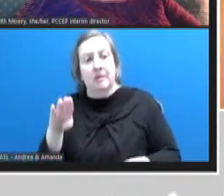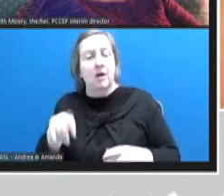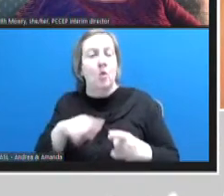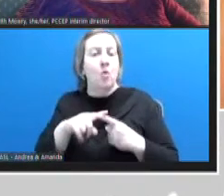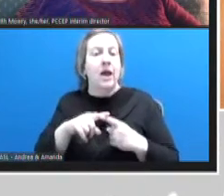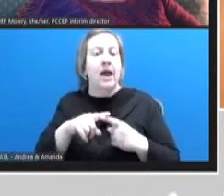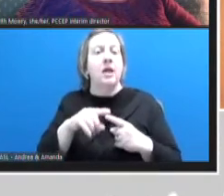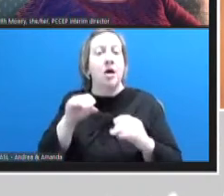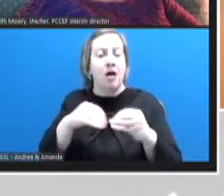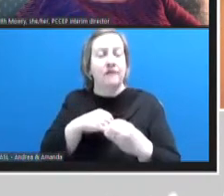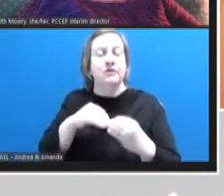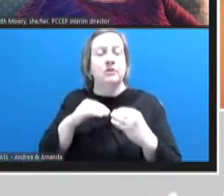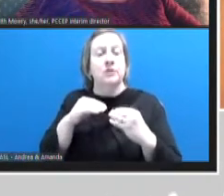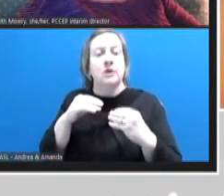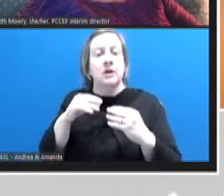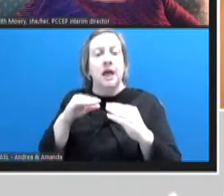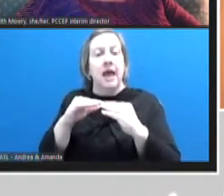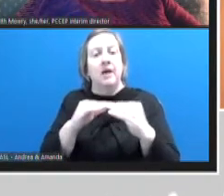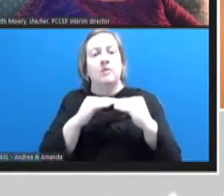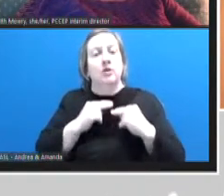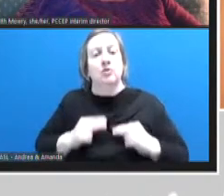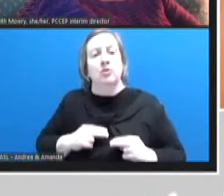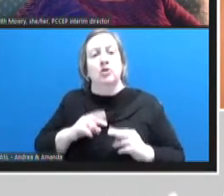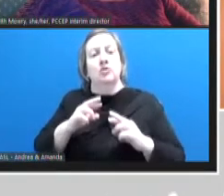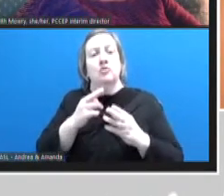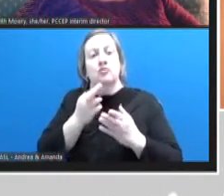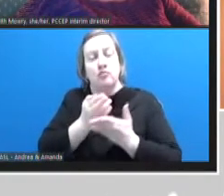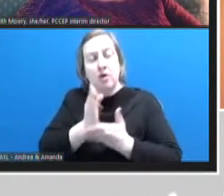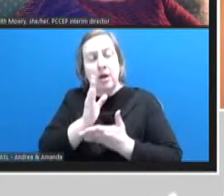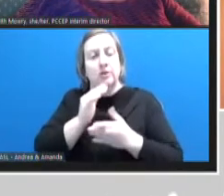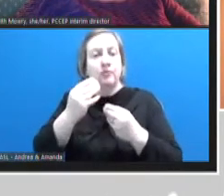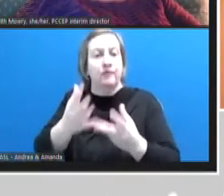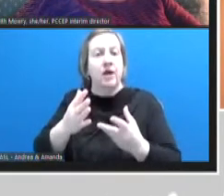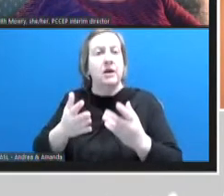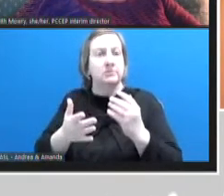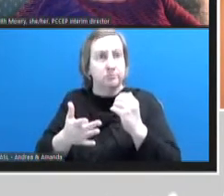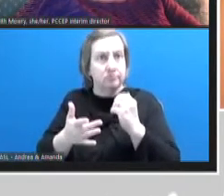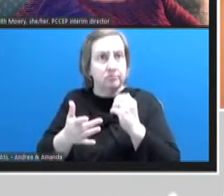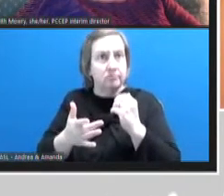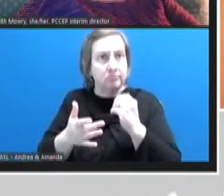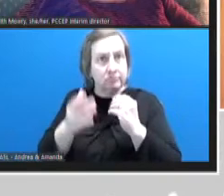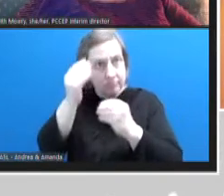Equity and Human Rights provide education and technical support about the equity